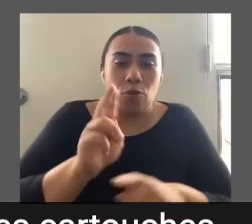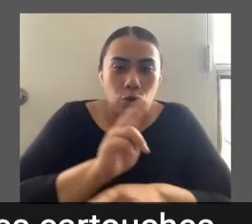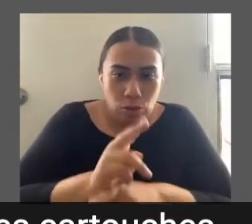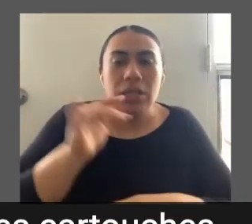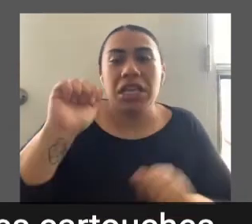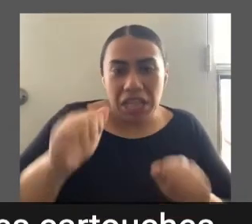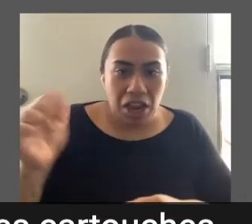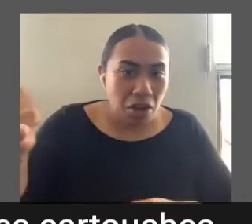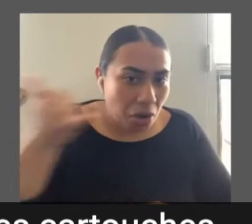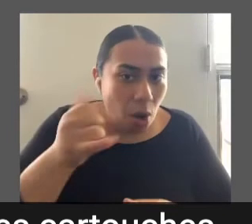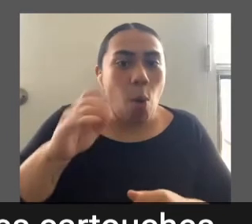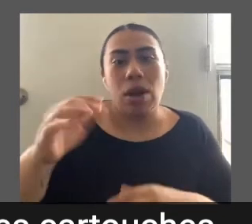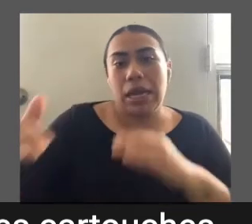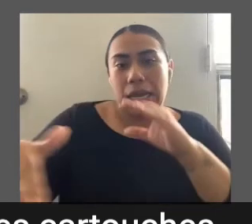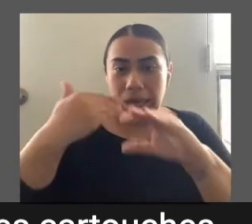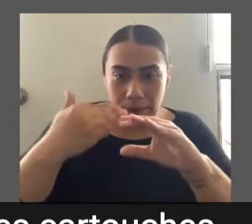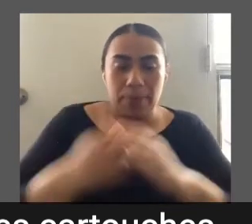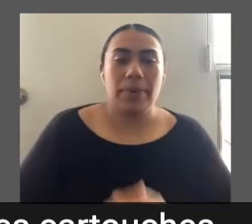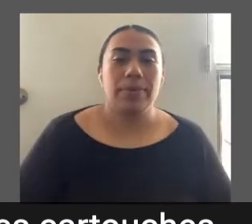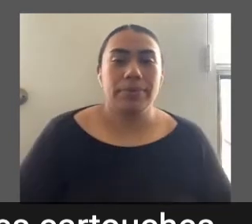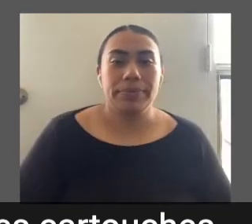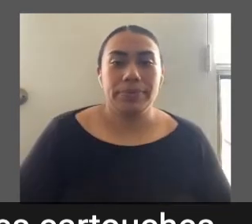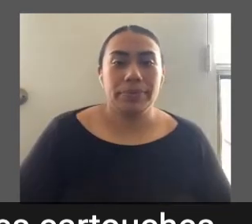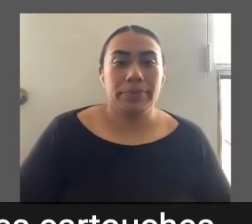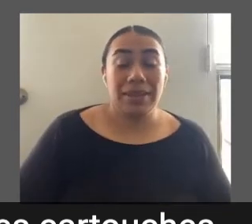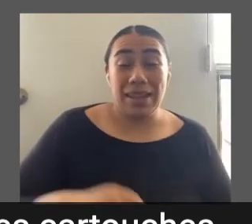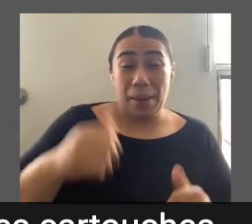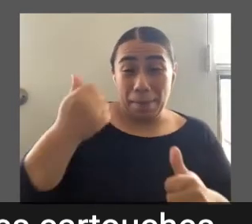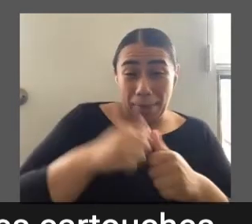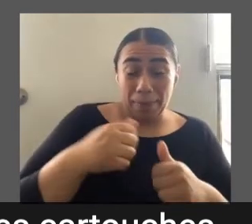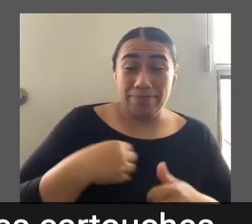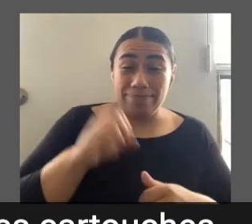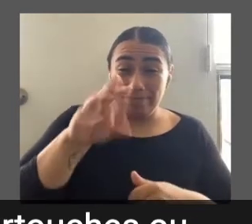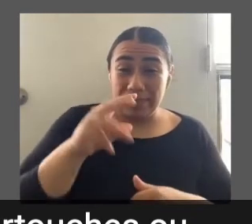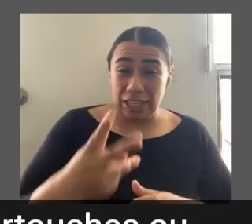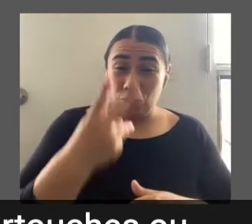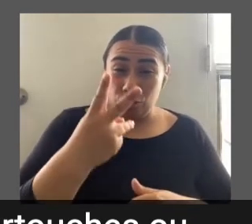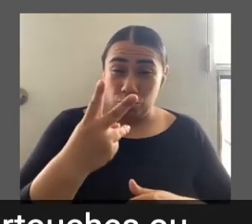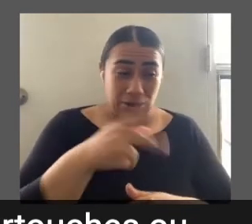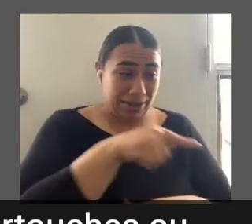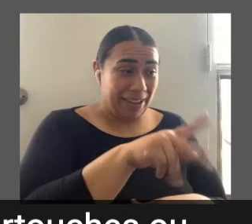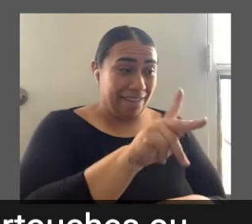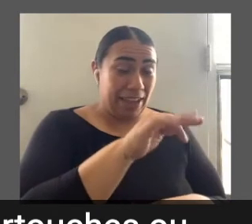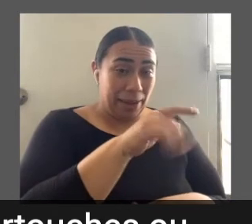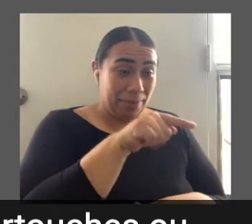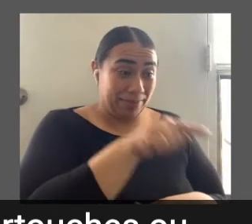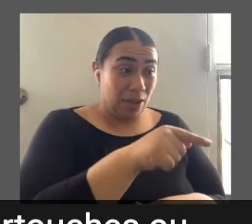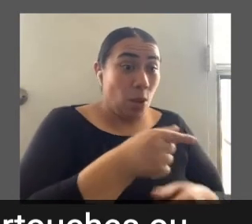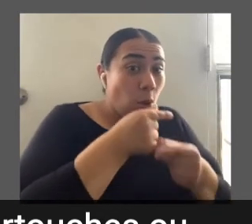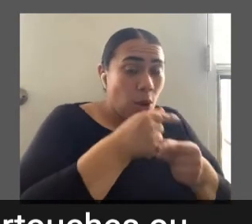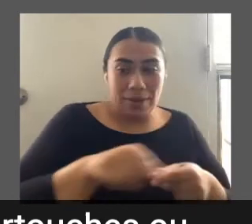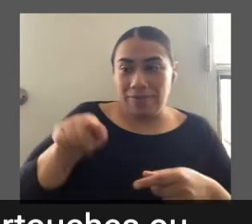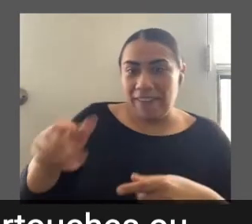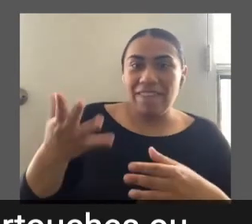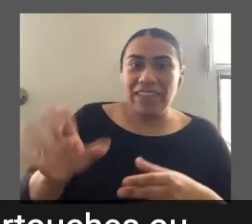The second type of vaporizers are pre-filled cartridges sold by licensed producers. These cartridges, also called carts or